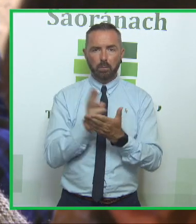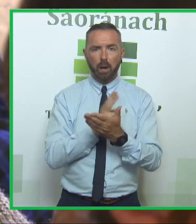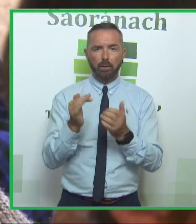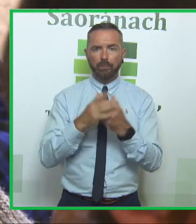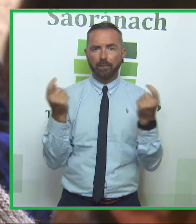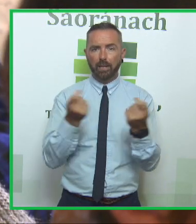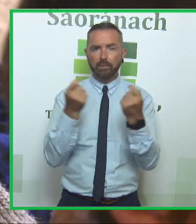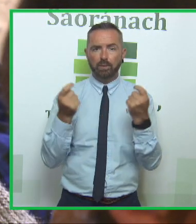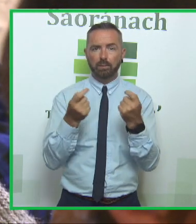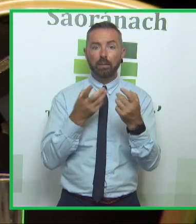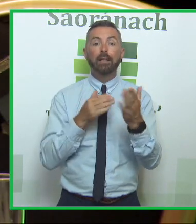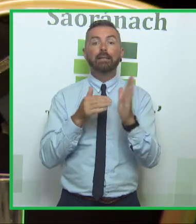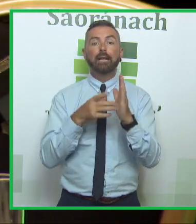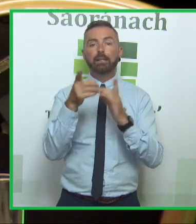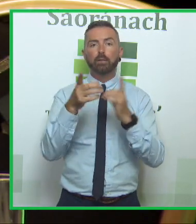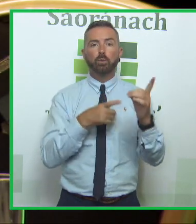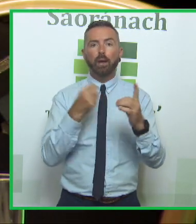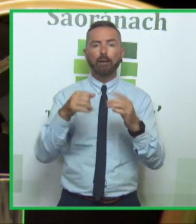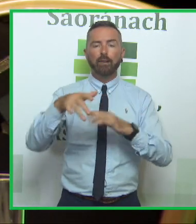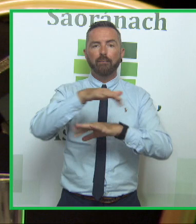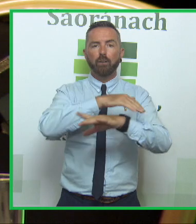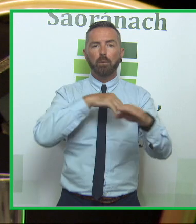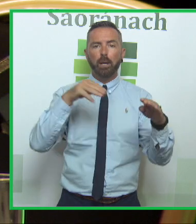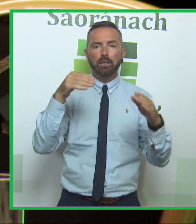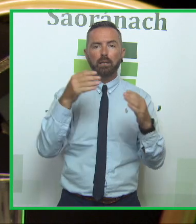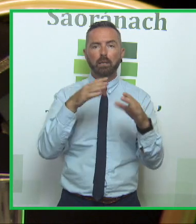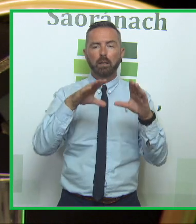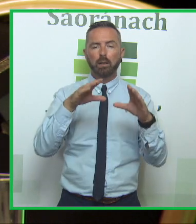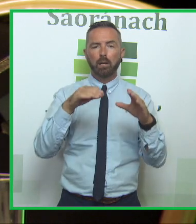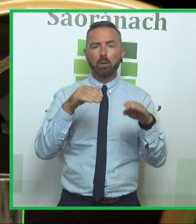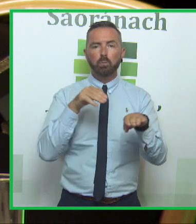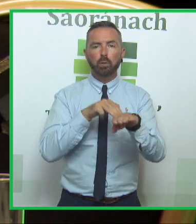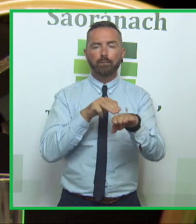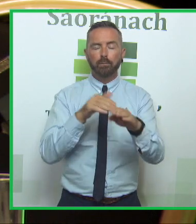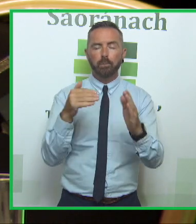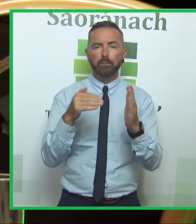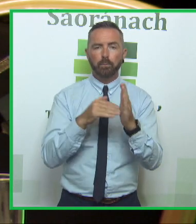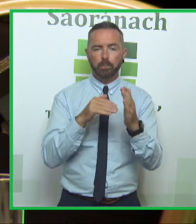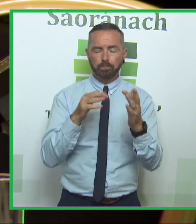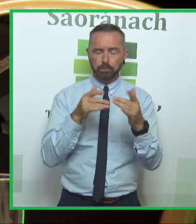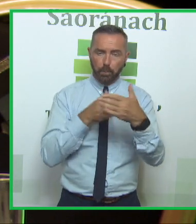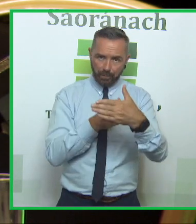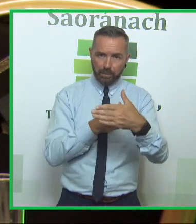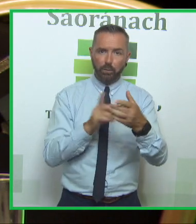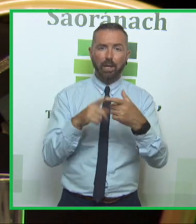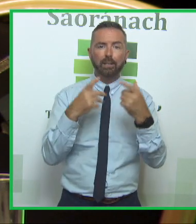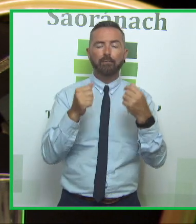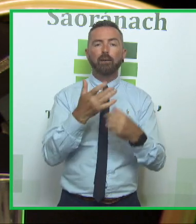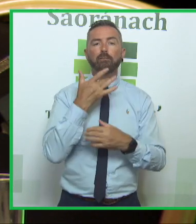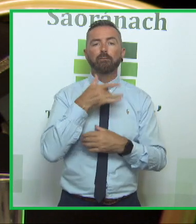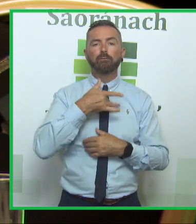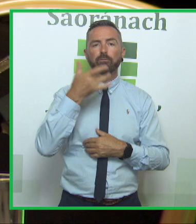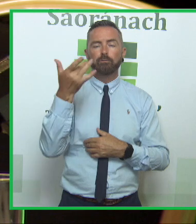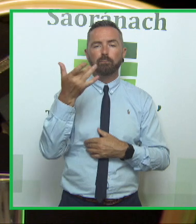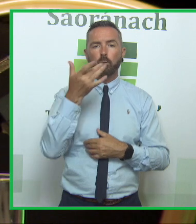do environmental prevention. They'll have free water, they'll have sit-down spaces, they will share harm reduction. So there's many things that they can